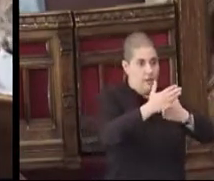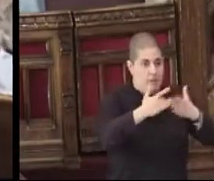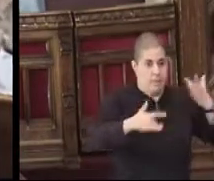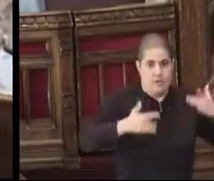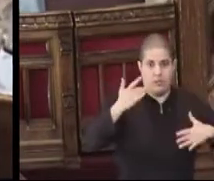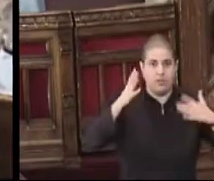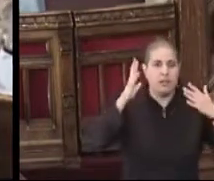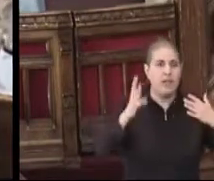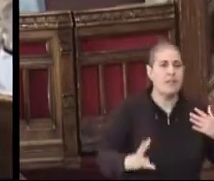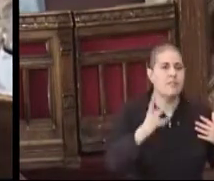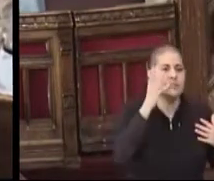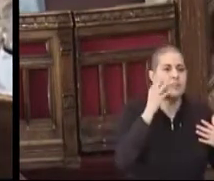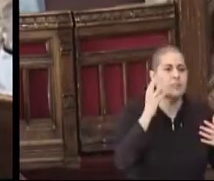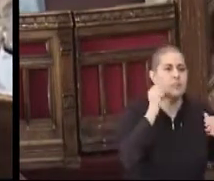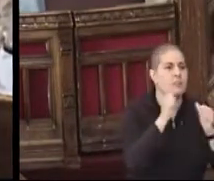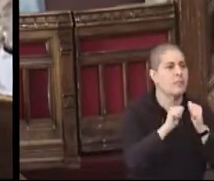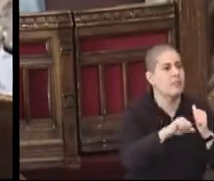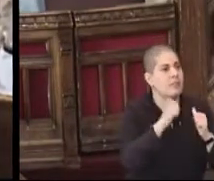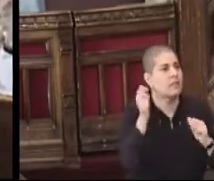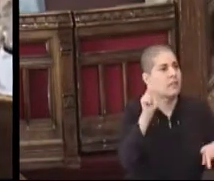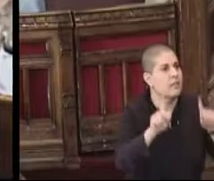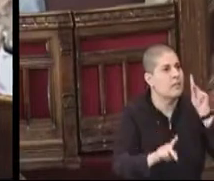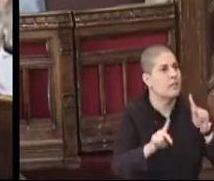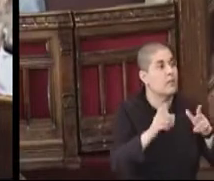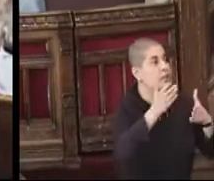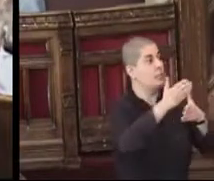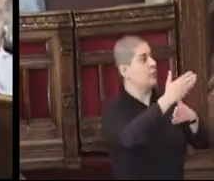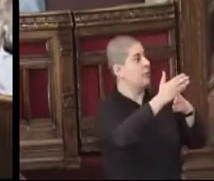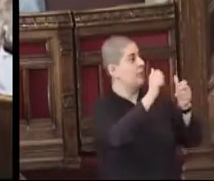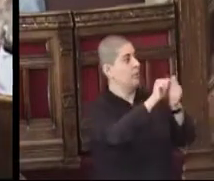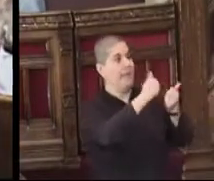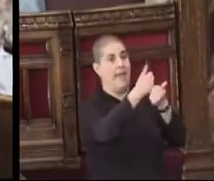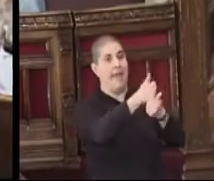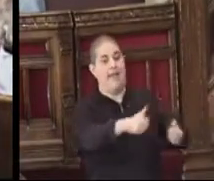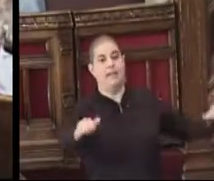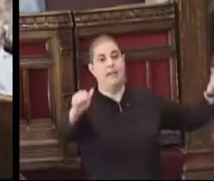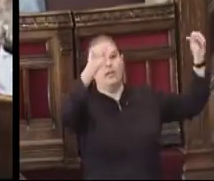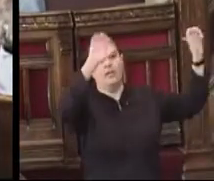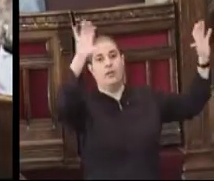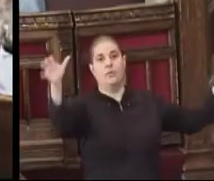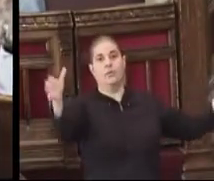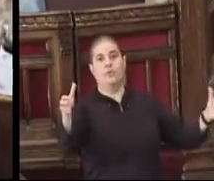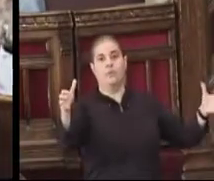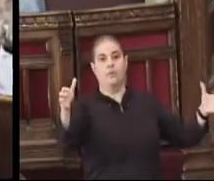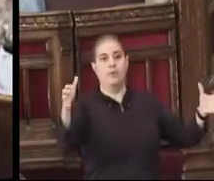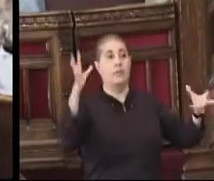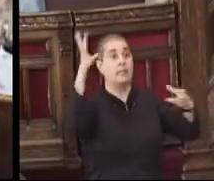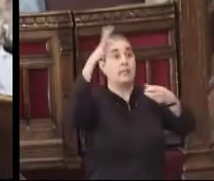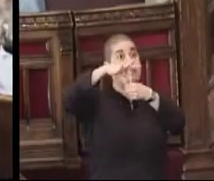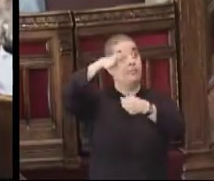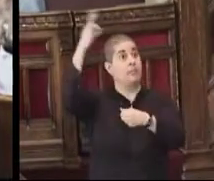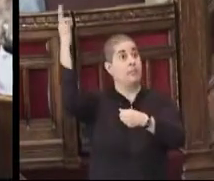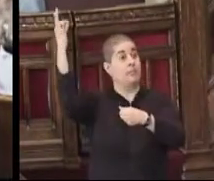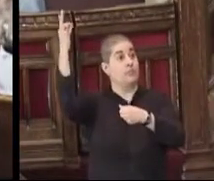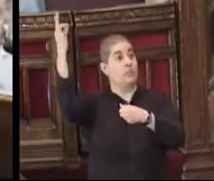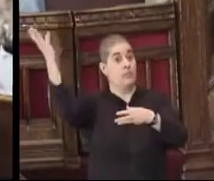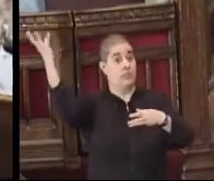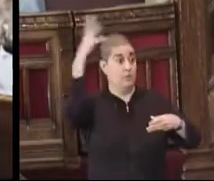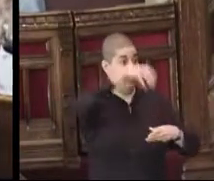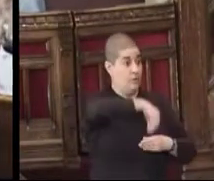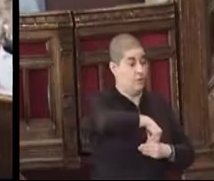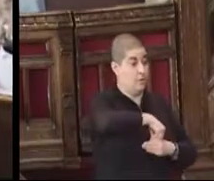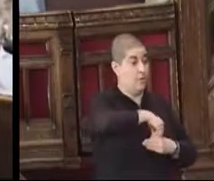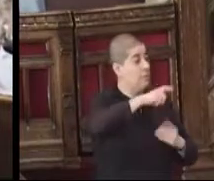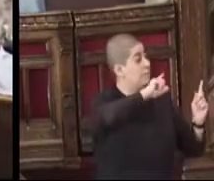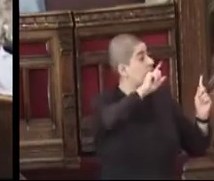maybe you've never shared with others or shared in any kind of group setting. Going places spiritually. Maybe you came here